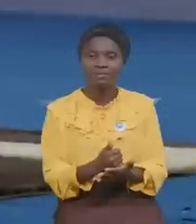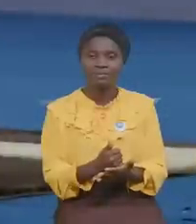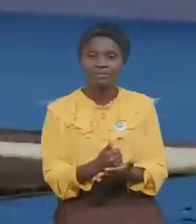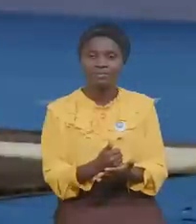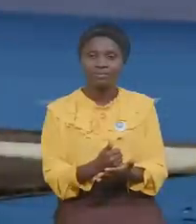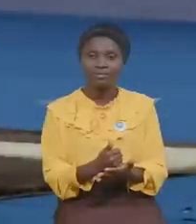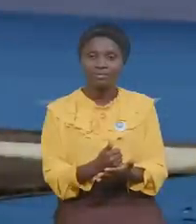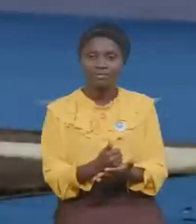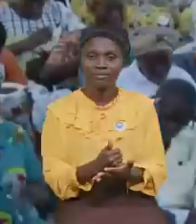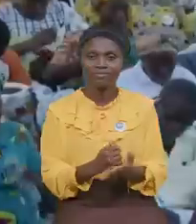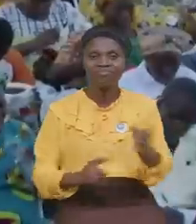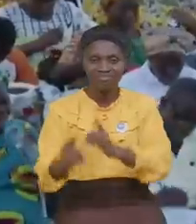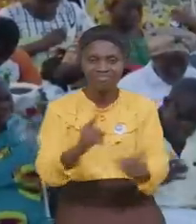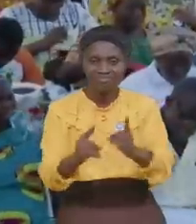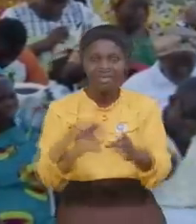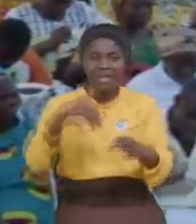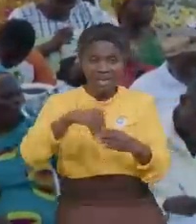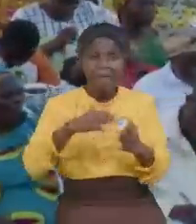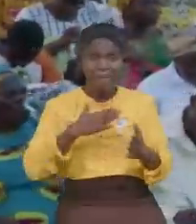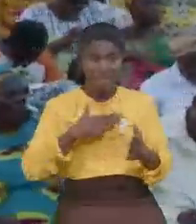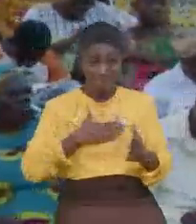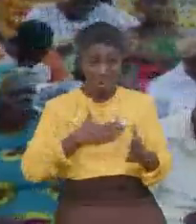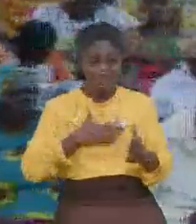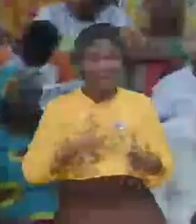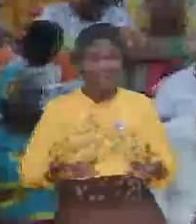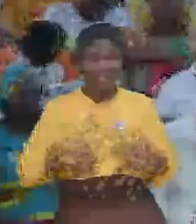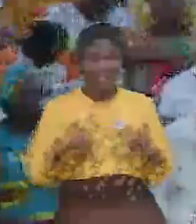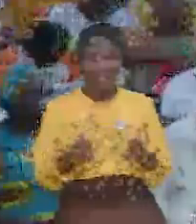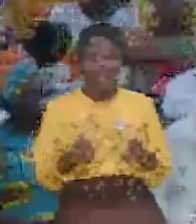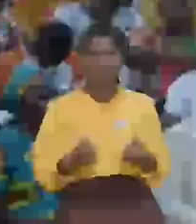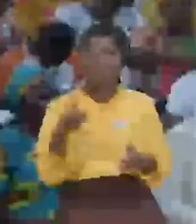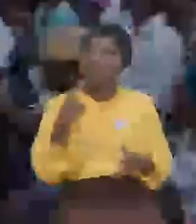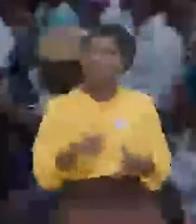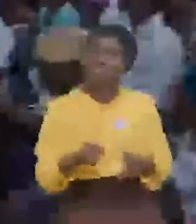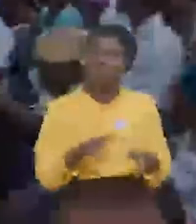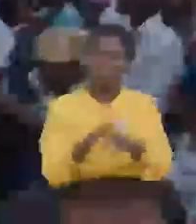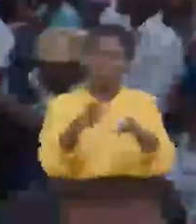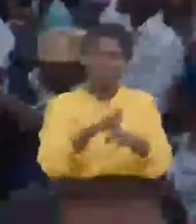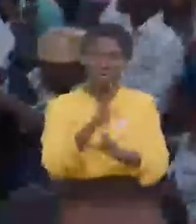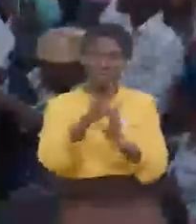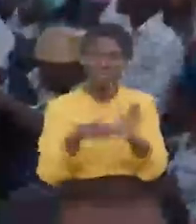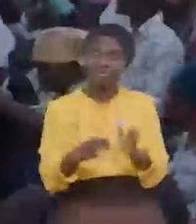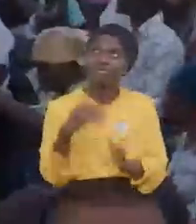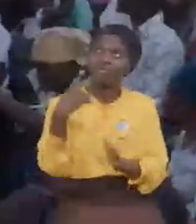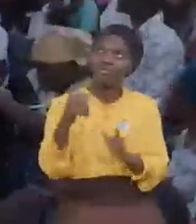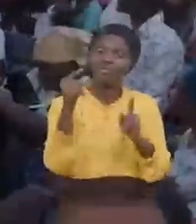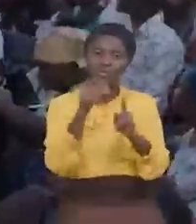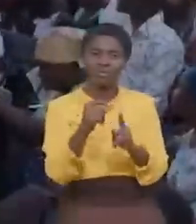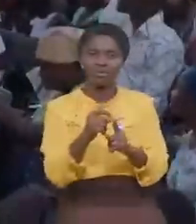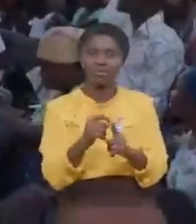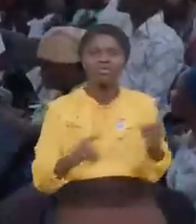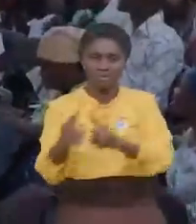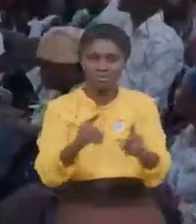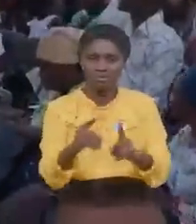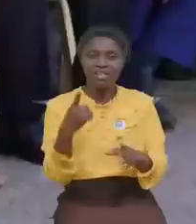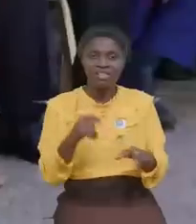Say, in my life, the fulfillment of the word. Say, the fulfillment